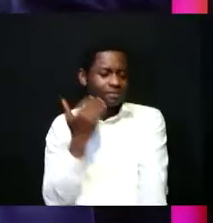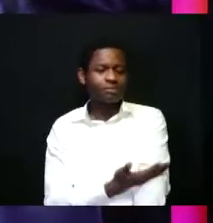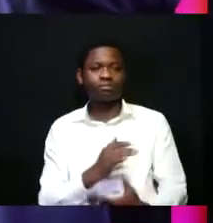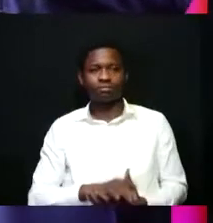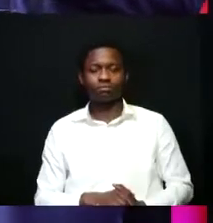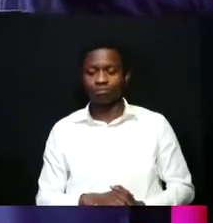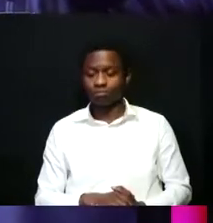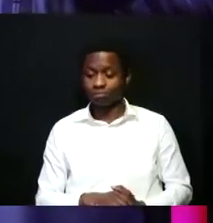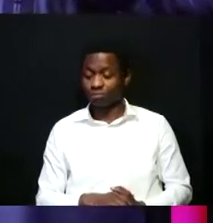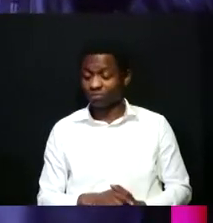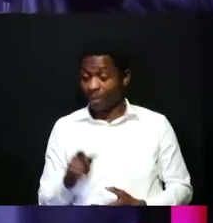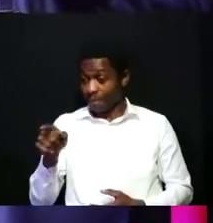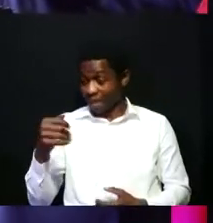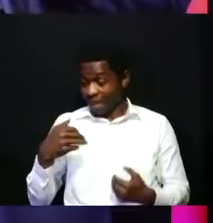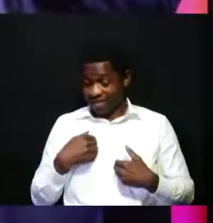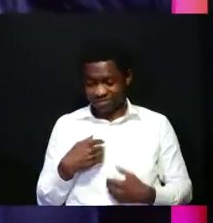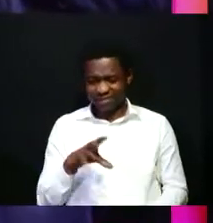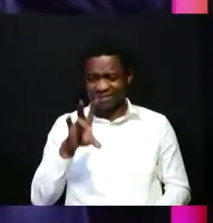owned 7,000 sheep,